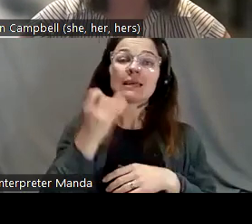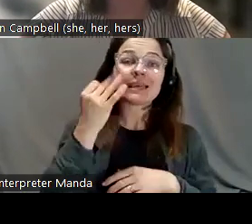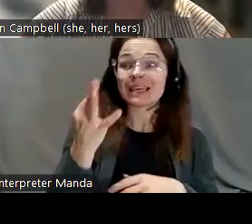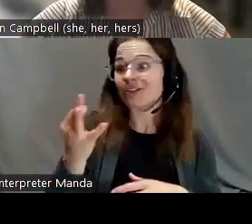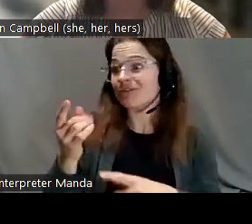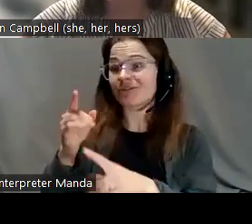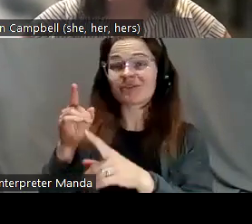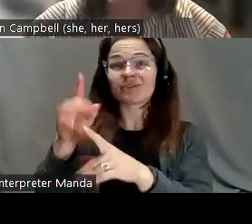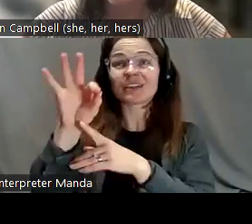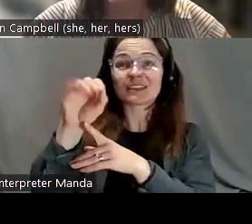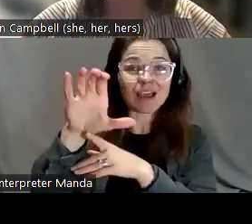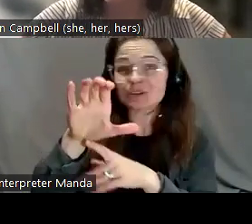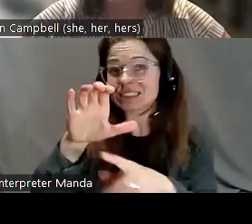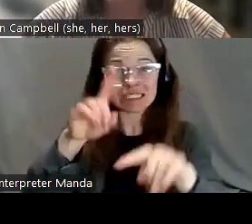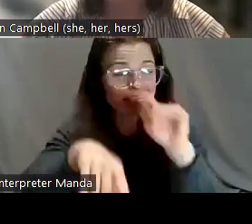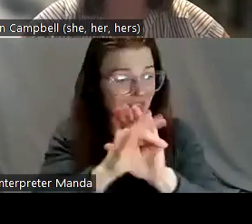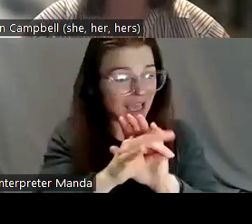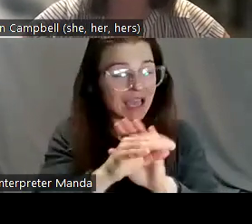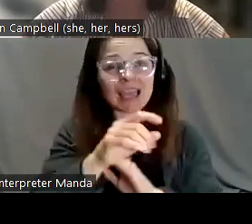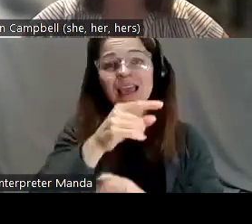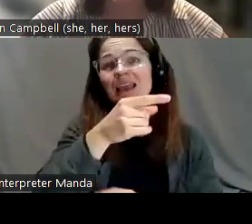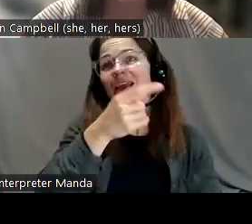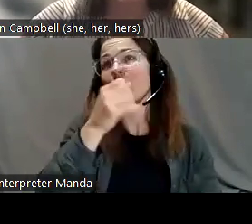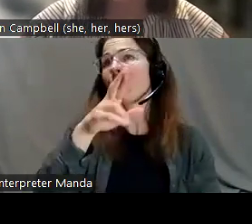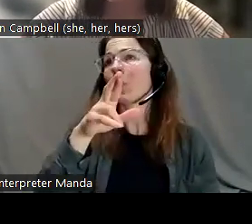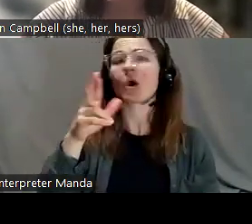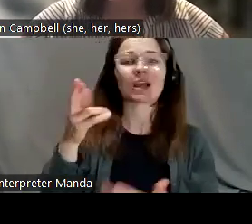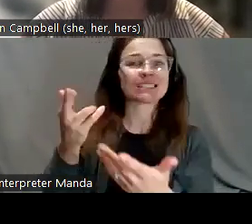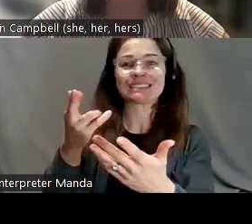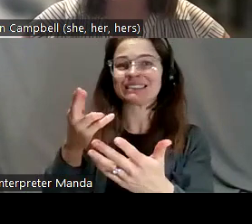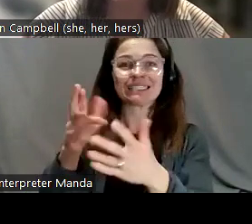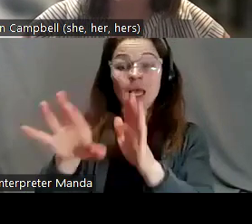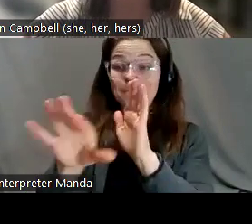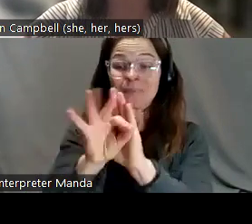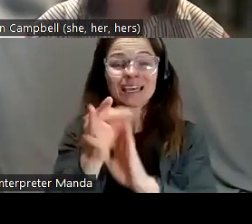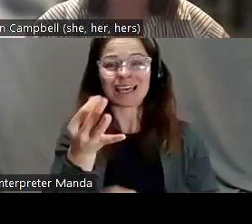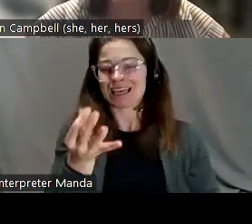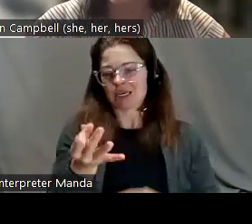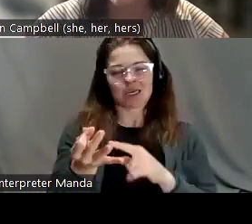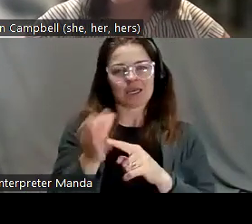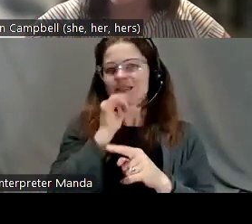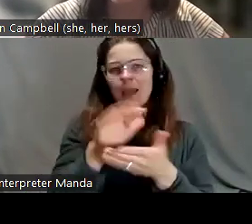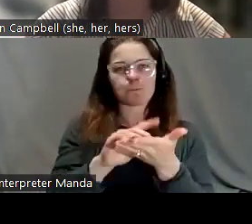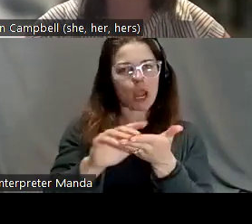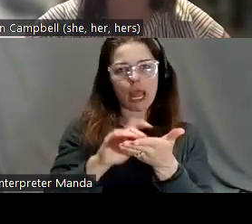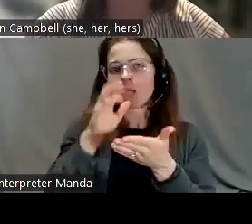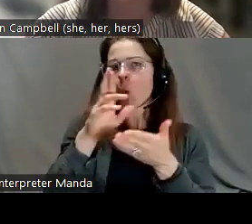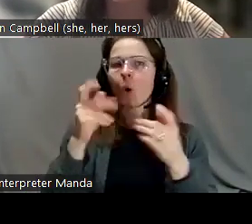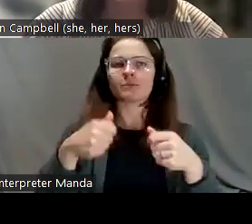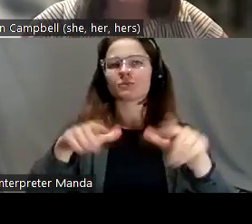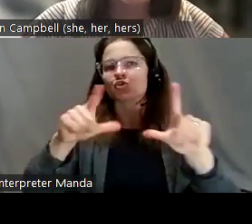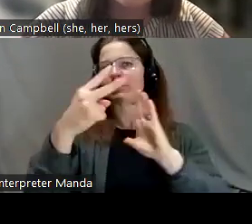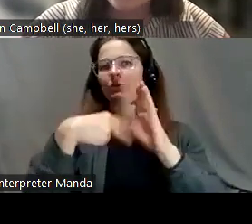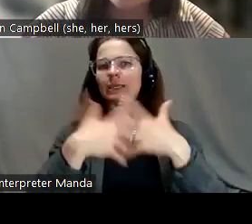might have chosen a textbook that is not already made Braille friendly or screen reader friendly, that's when us at RCPD step